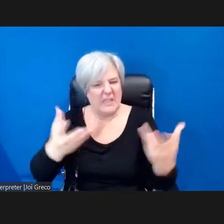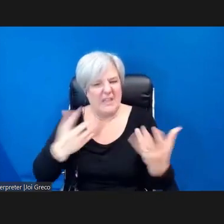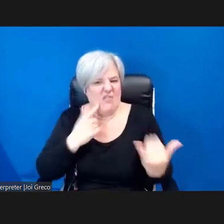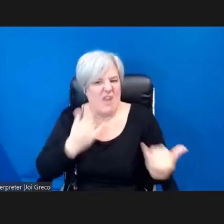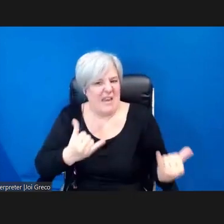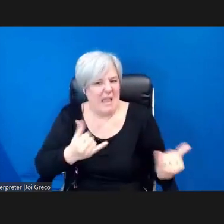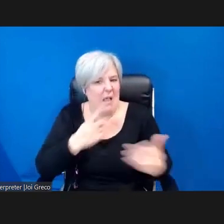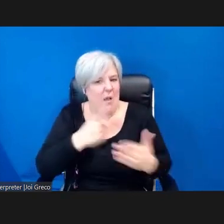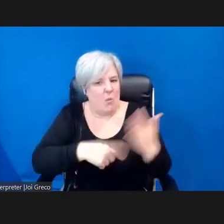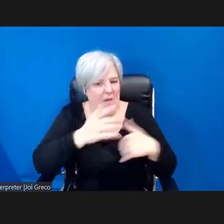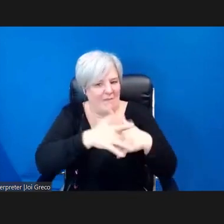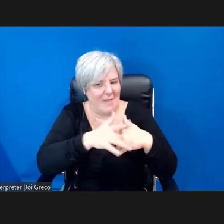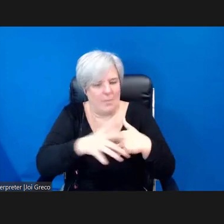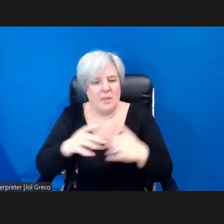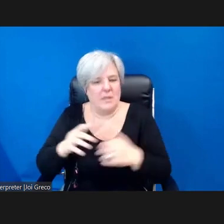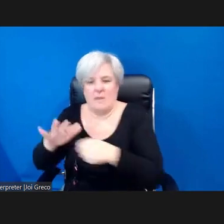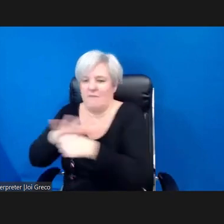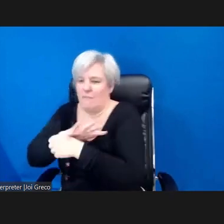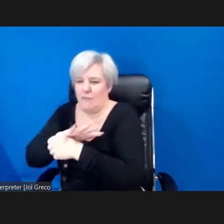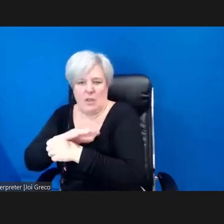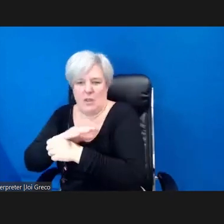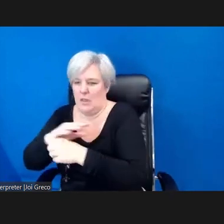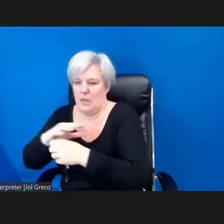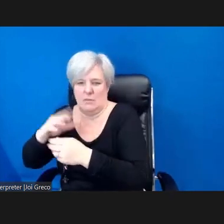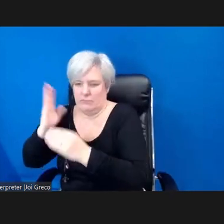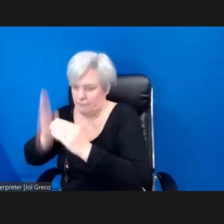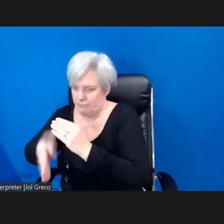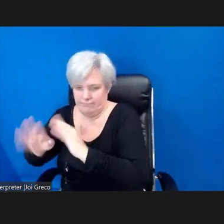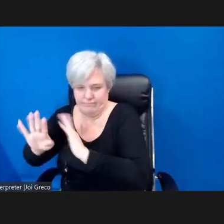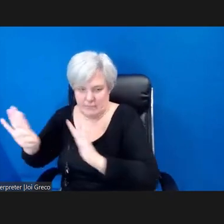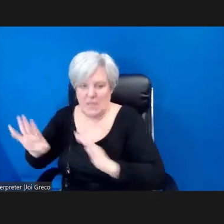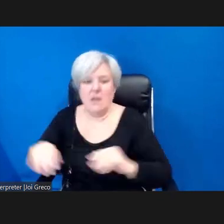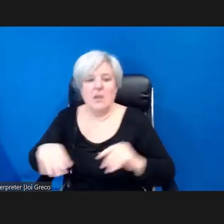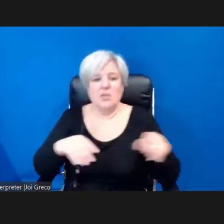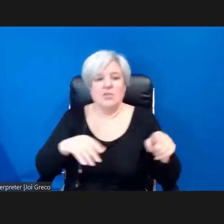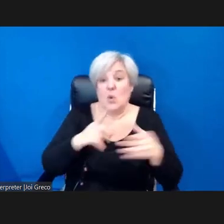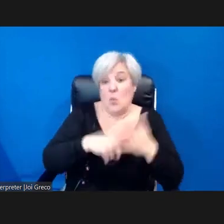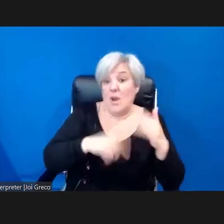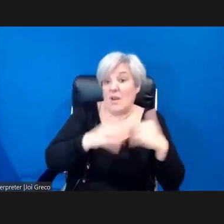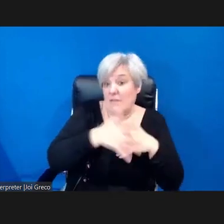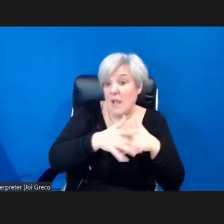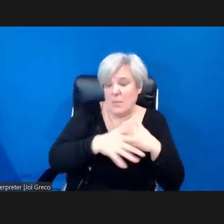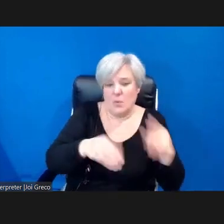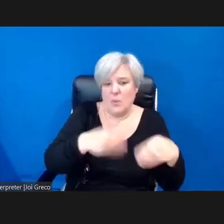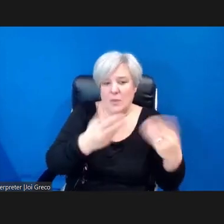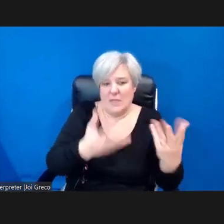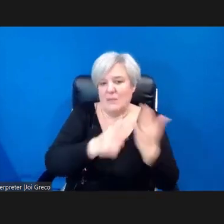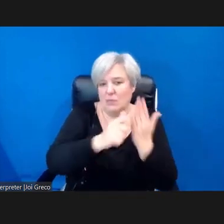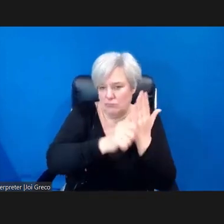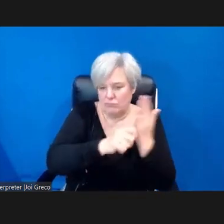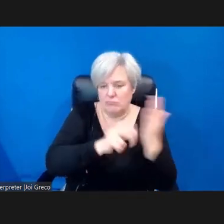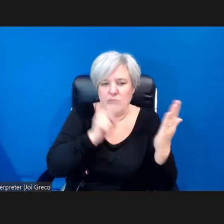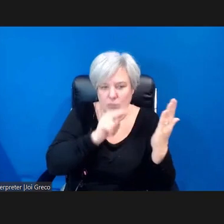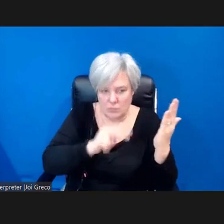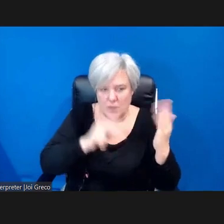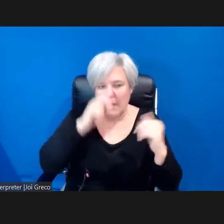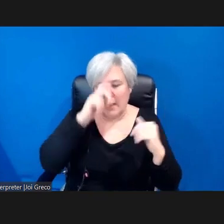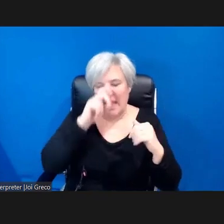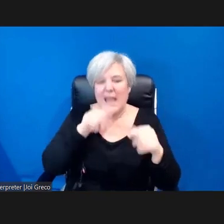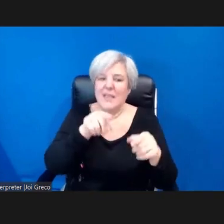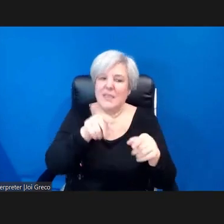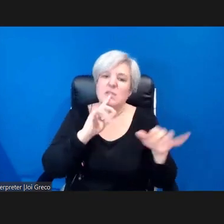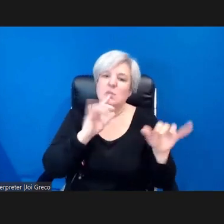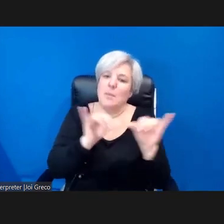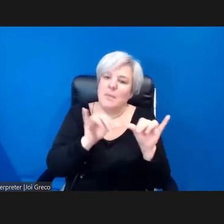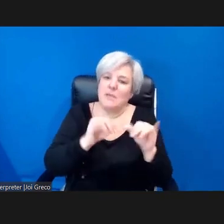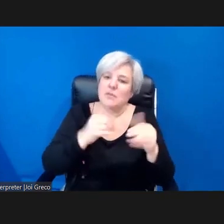currently available. An example of the vision for this section is to provide EHDI programs with reports that measure